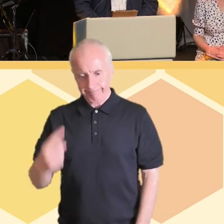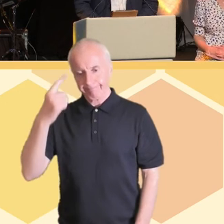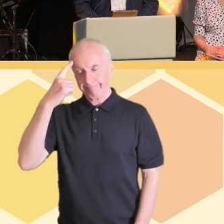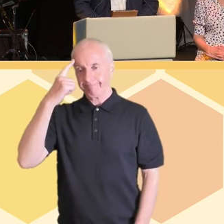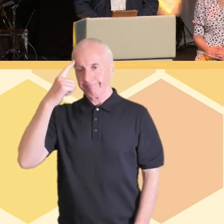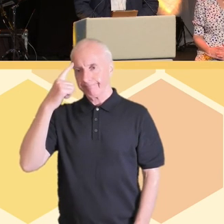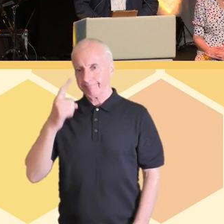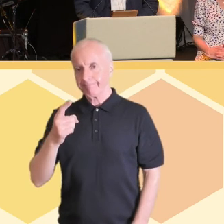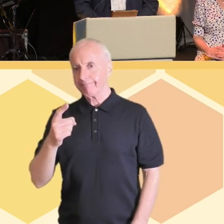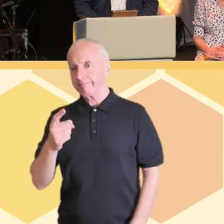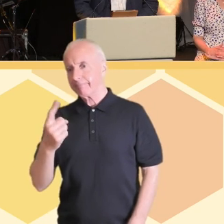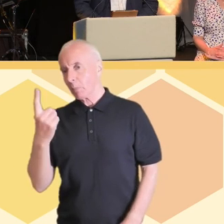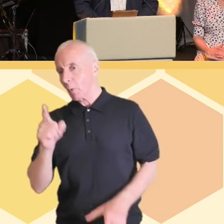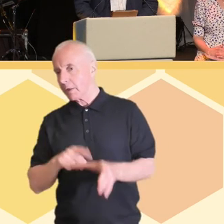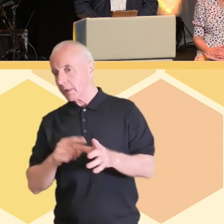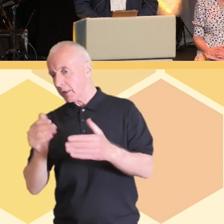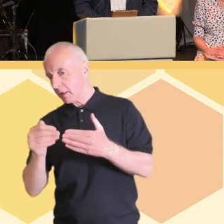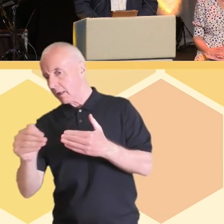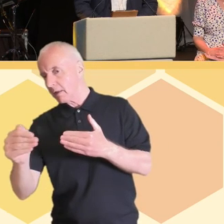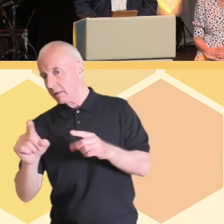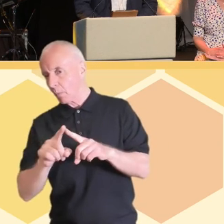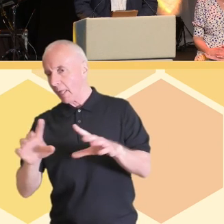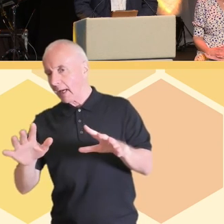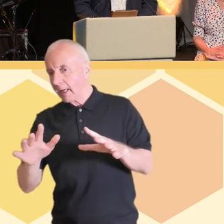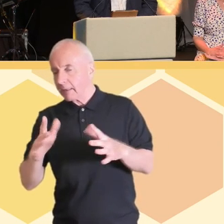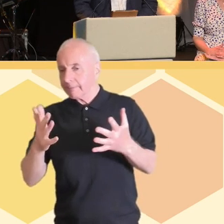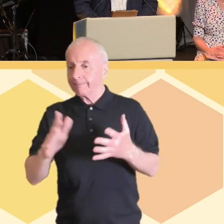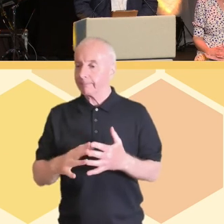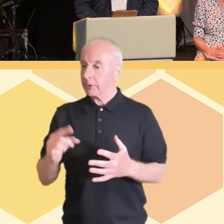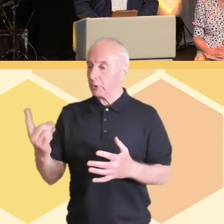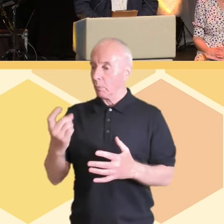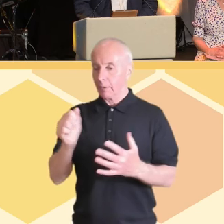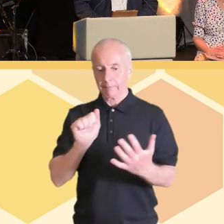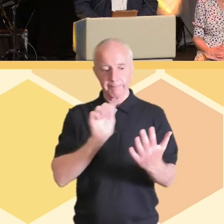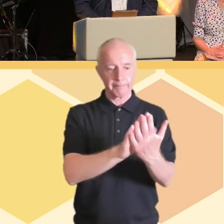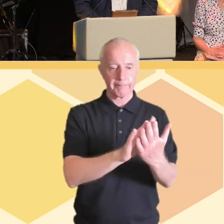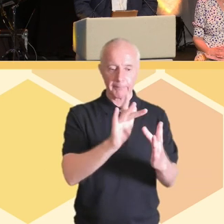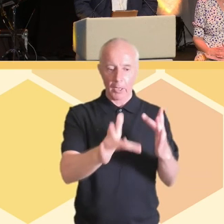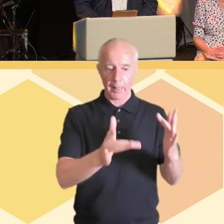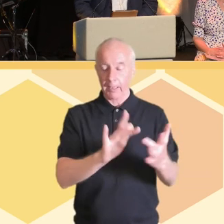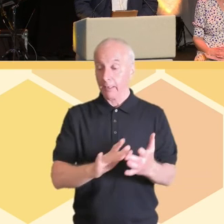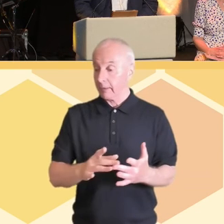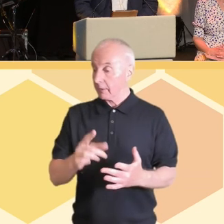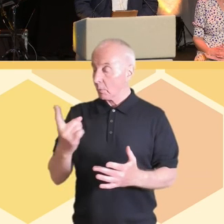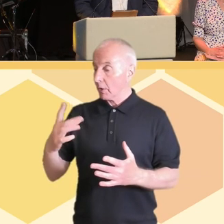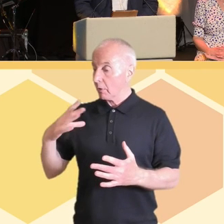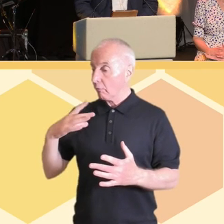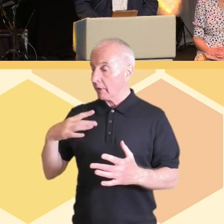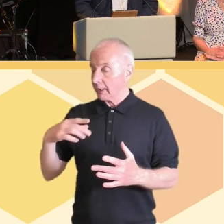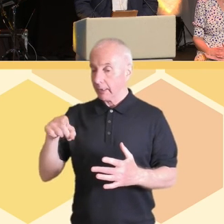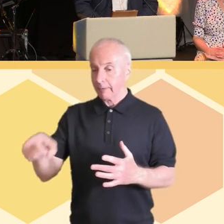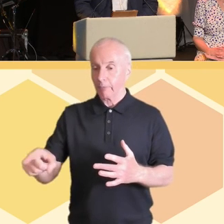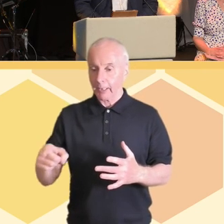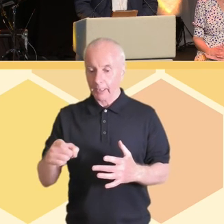in reality. Someone posted online, a recovering president for a